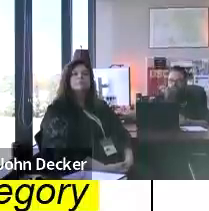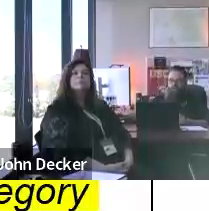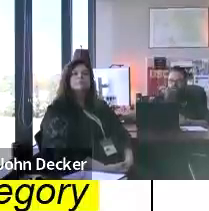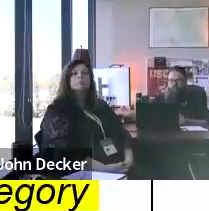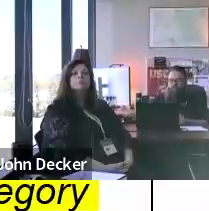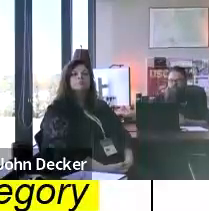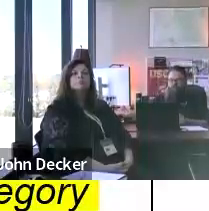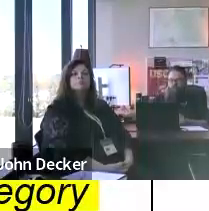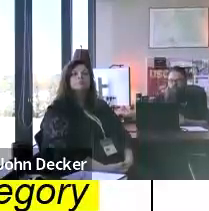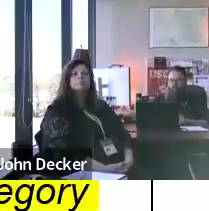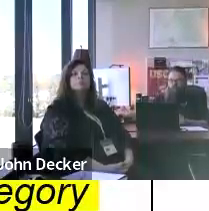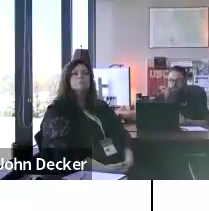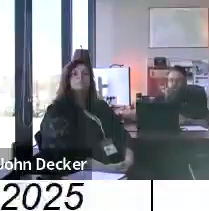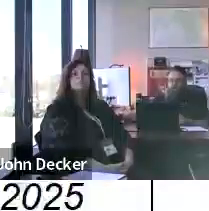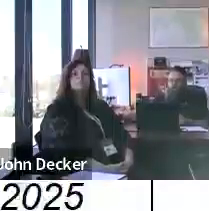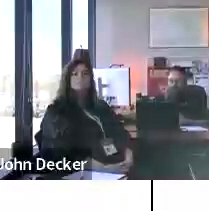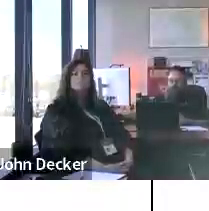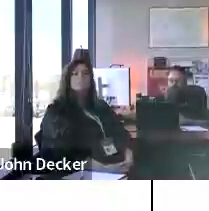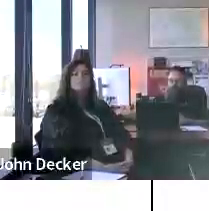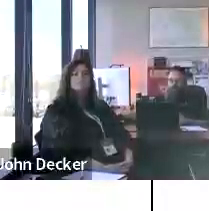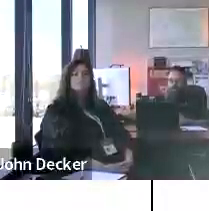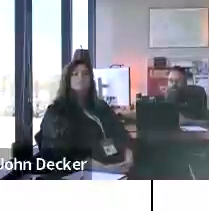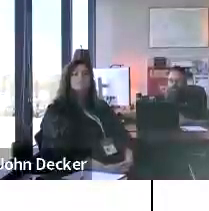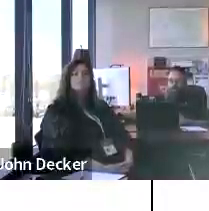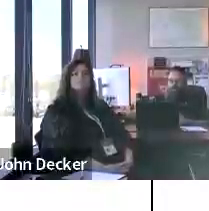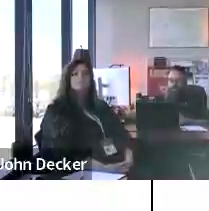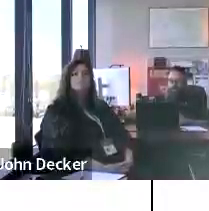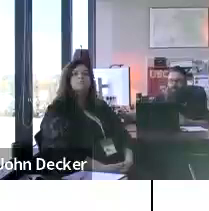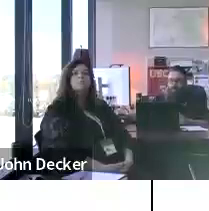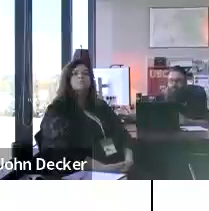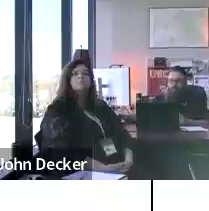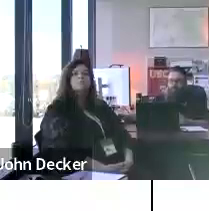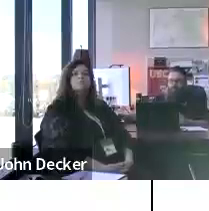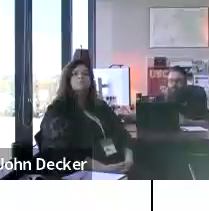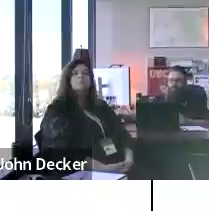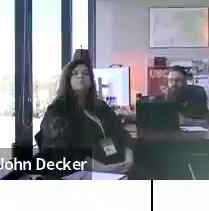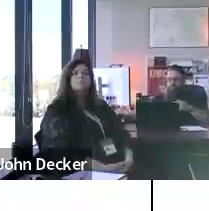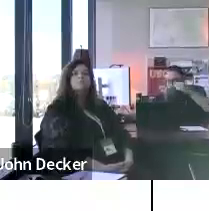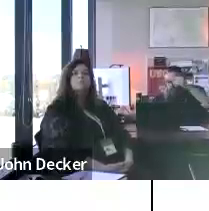changes, they are giving an opportunity for us to make these changes,